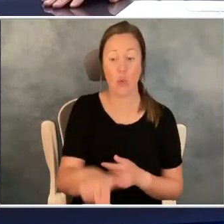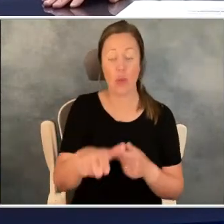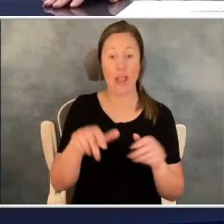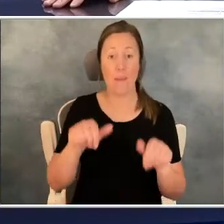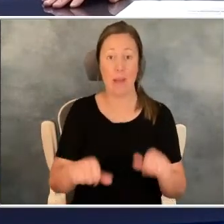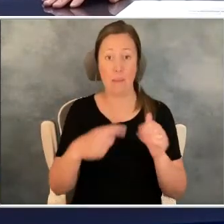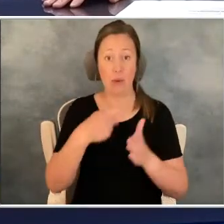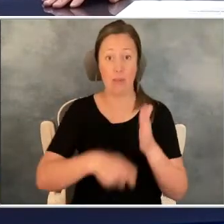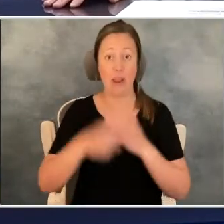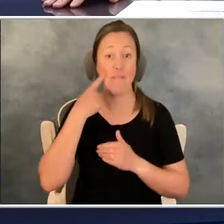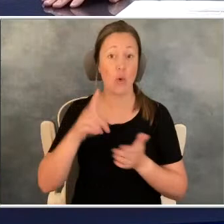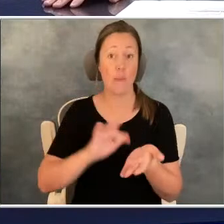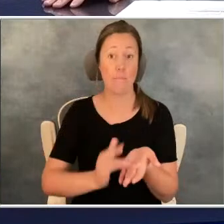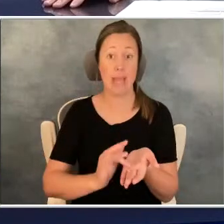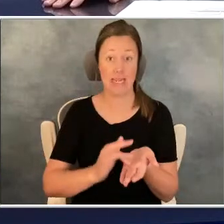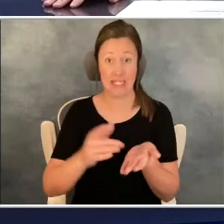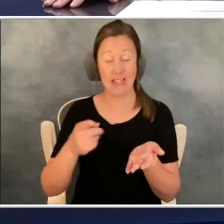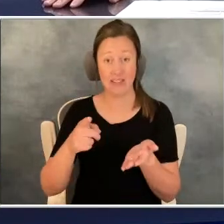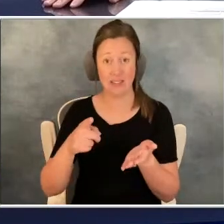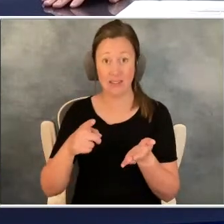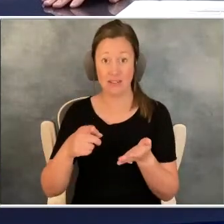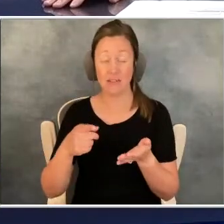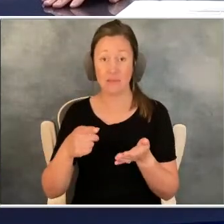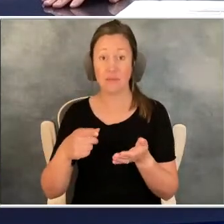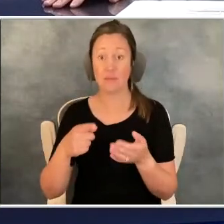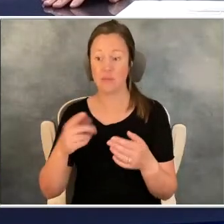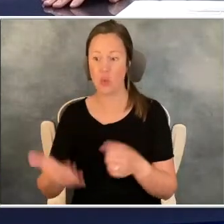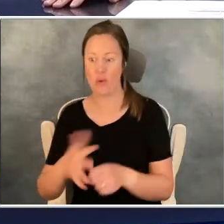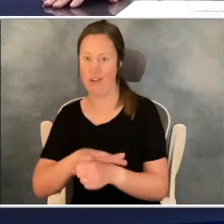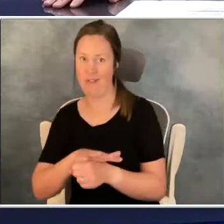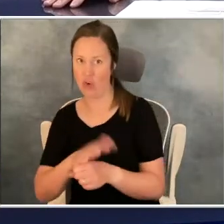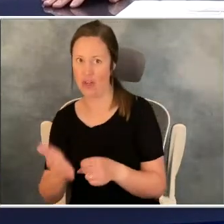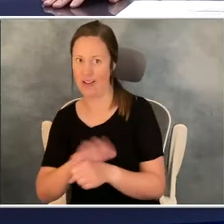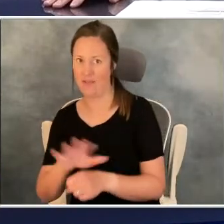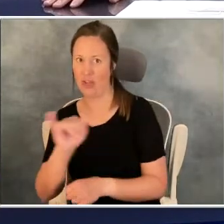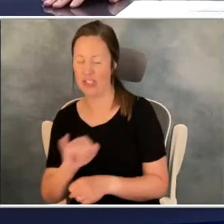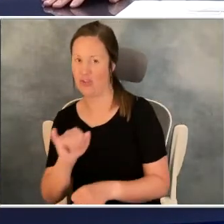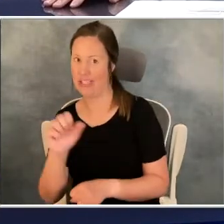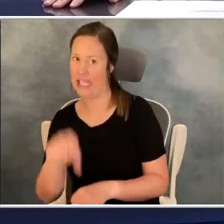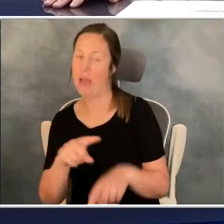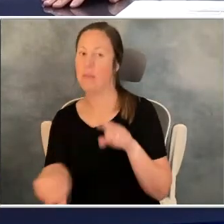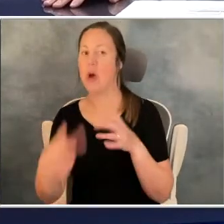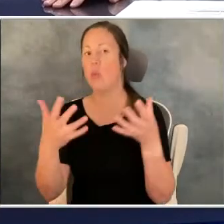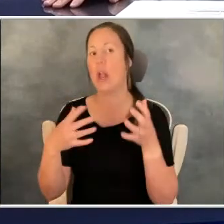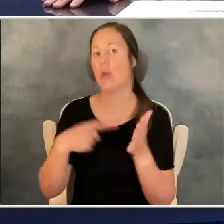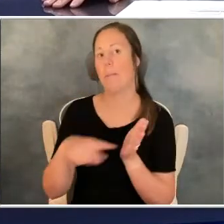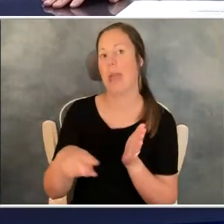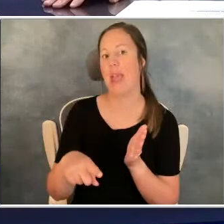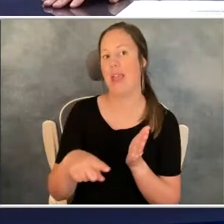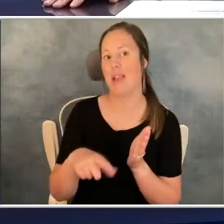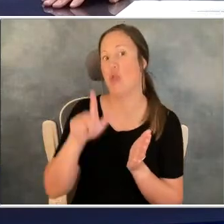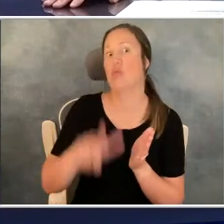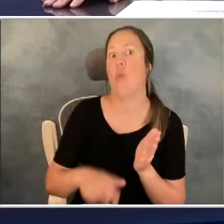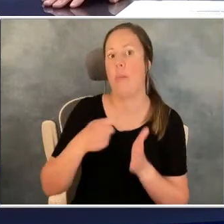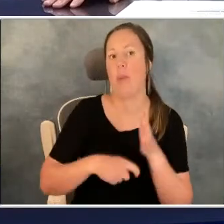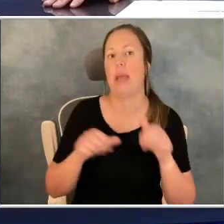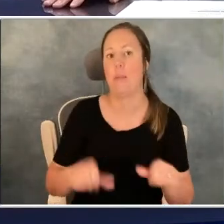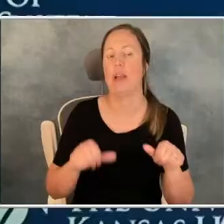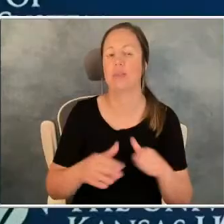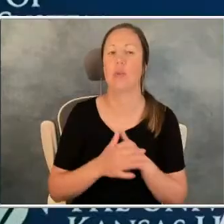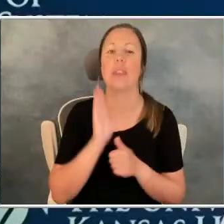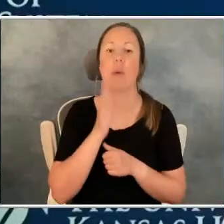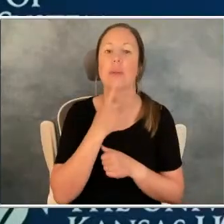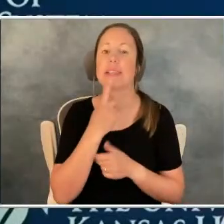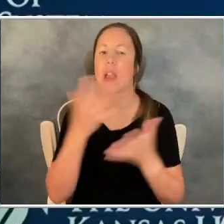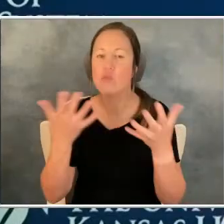therapy that they have to when you're covered, but your drug therapies are covered by insurance. So they'll say, we want you to get the product from XYZ, and it's got to be